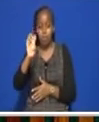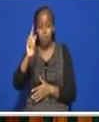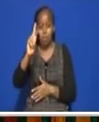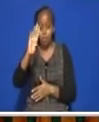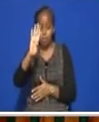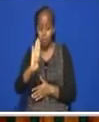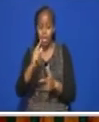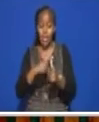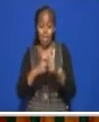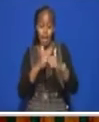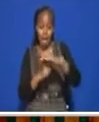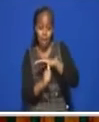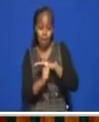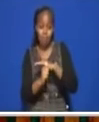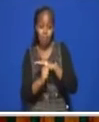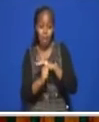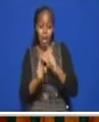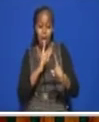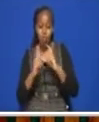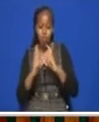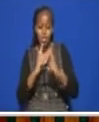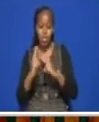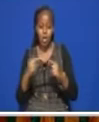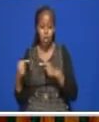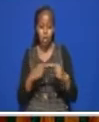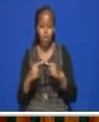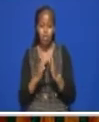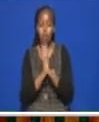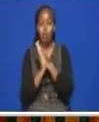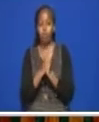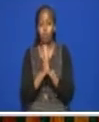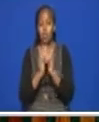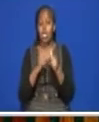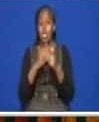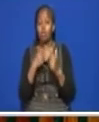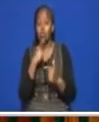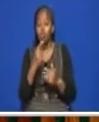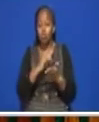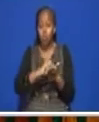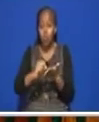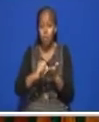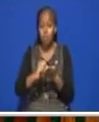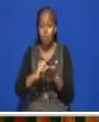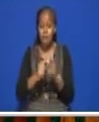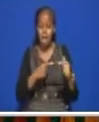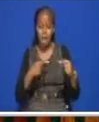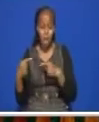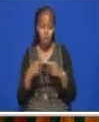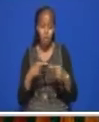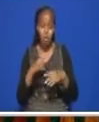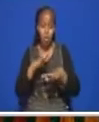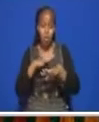under argumentative composition, you can be told to write an argument on